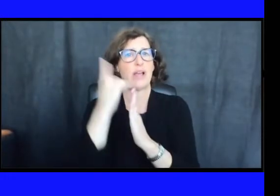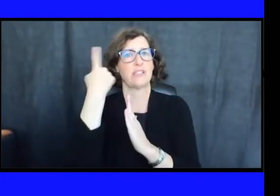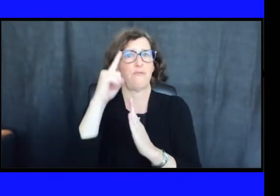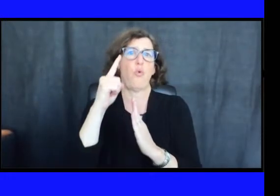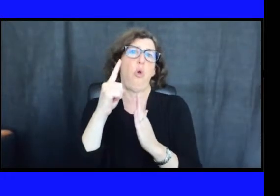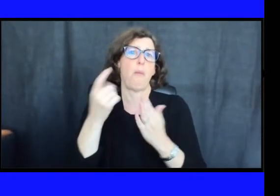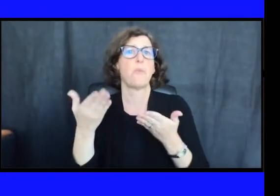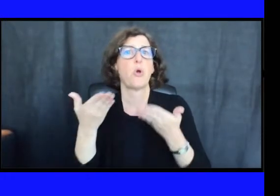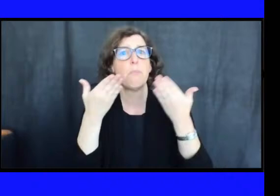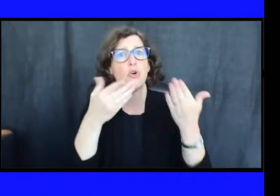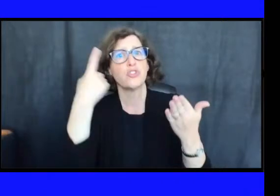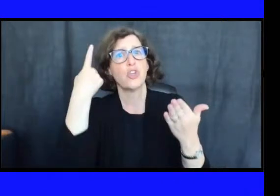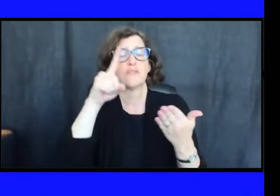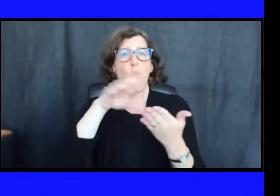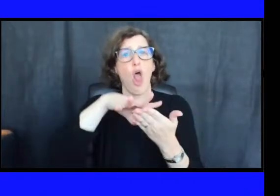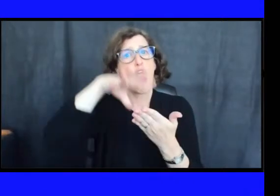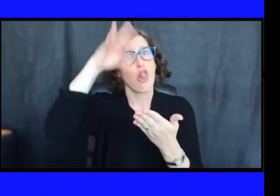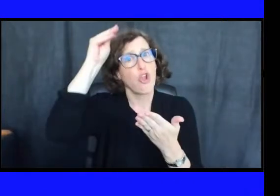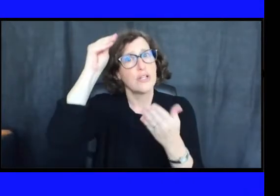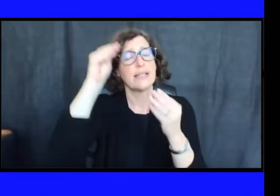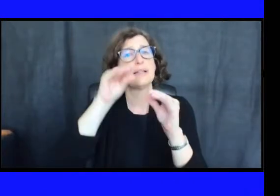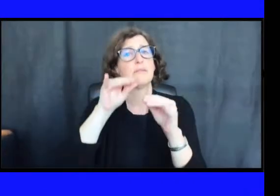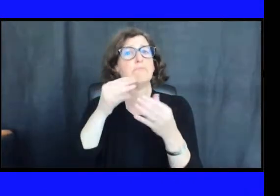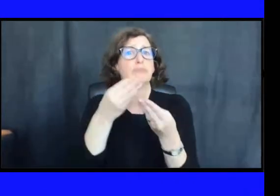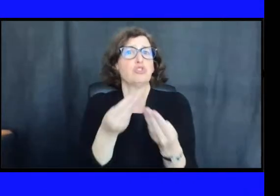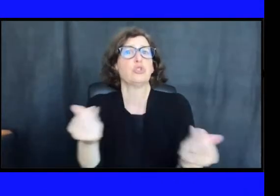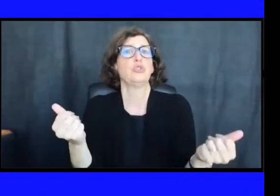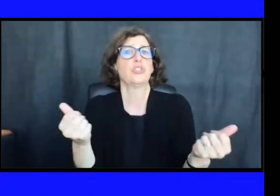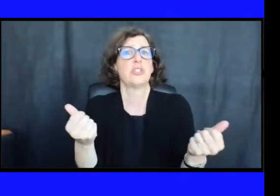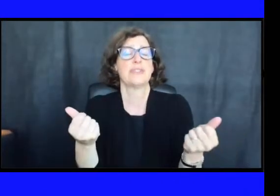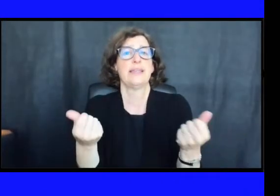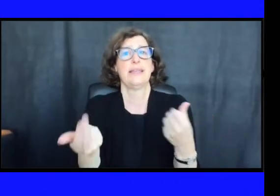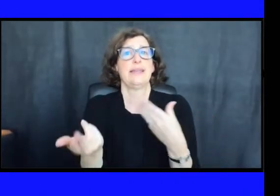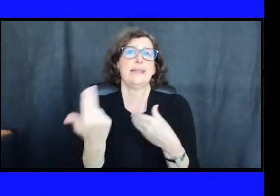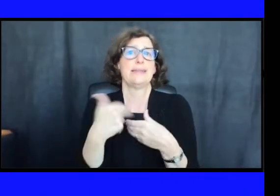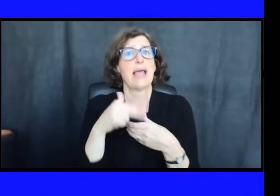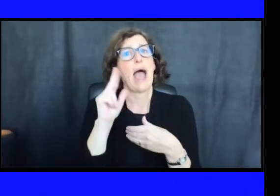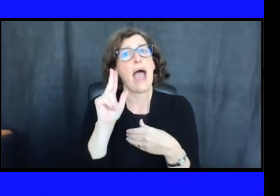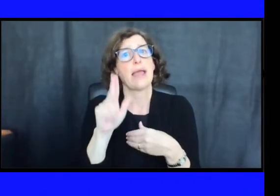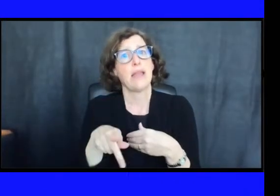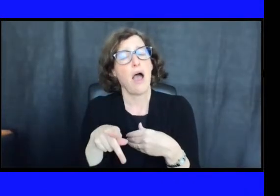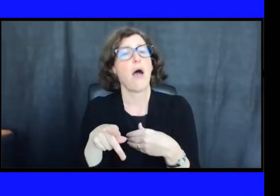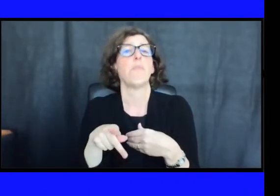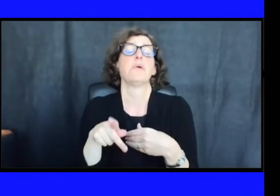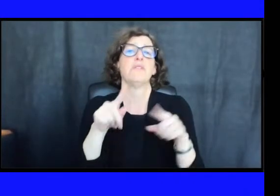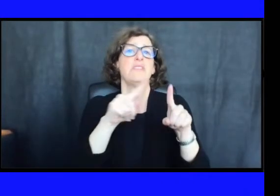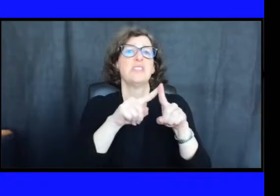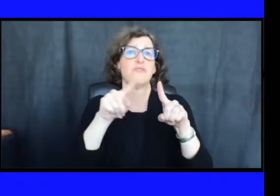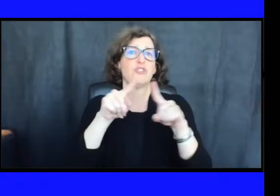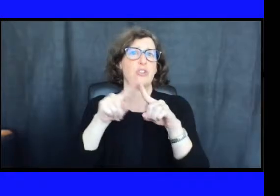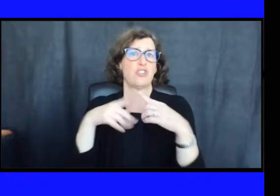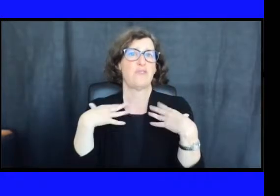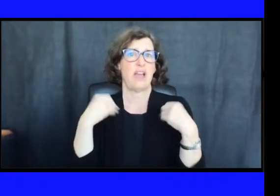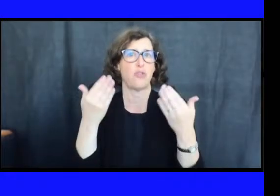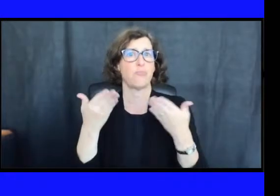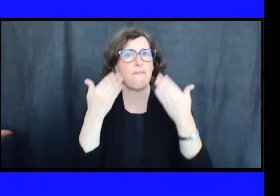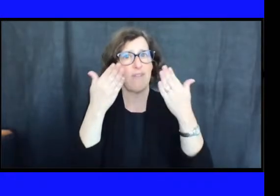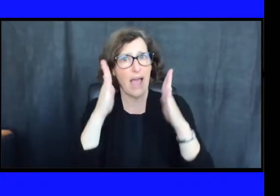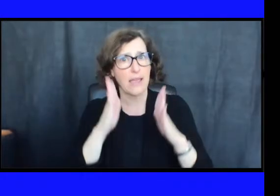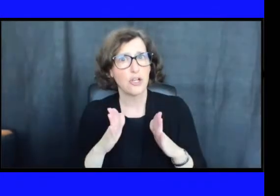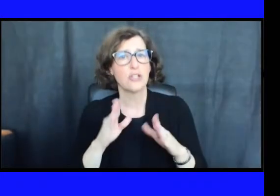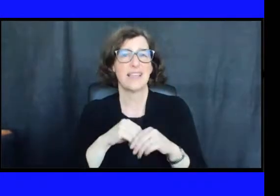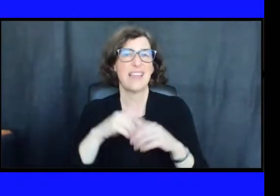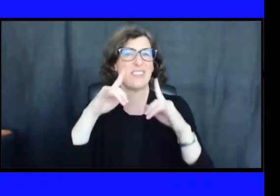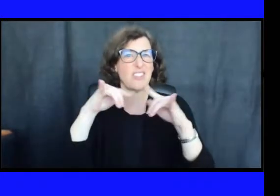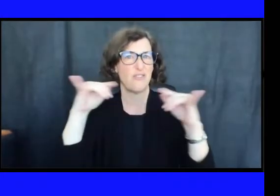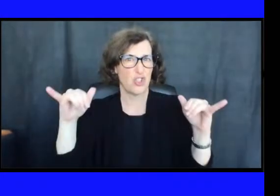as interreligious awareness, introduction to unconscious bias, LGBTQ affirming services, and health literacy, just